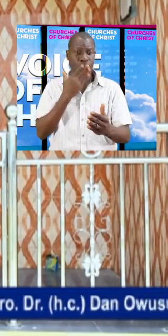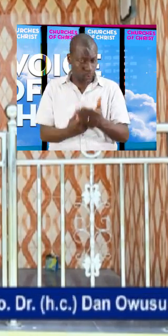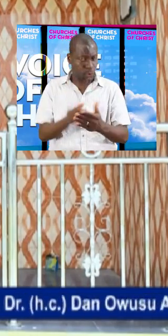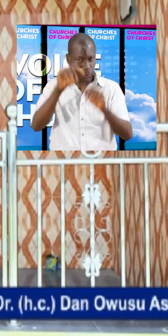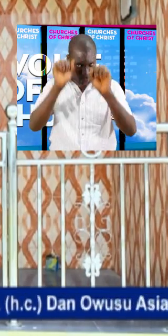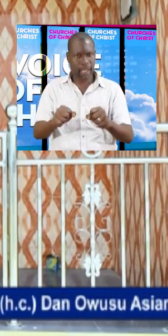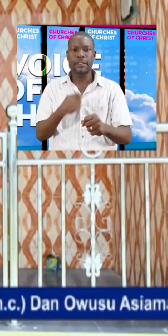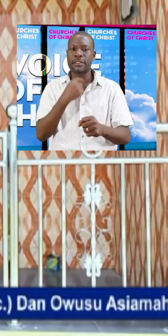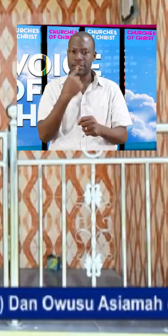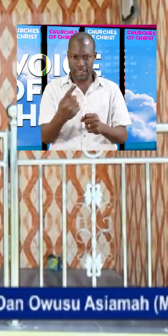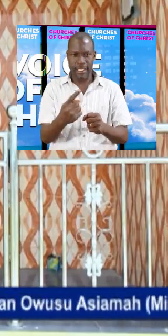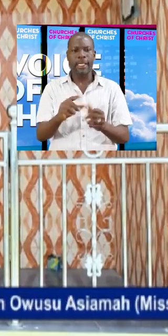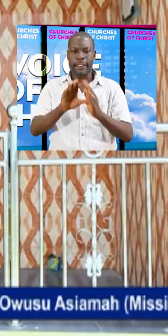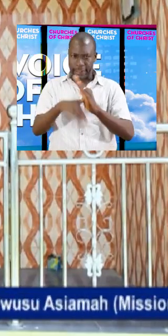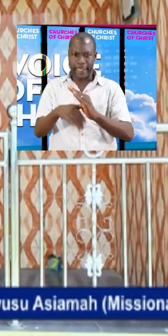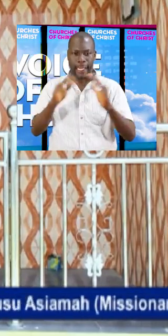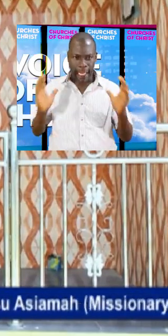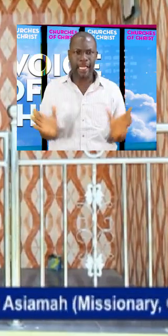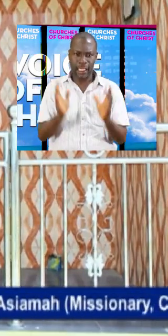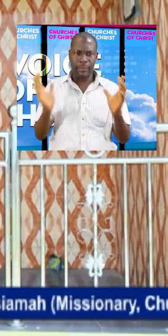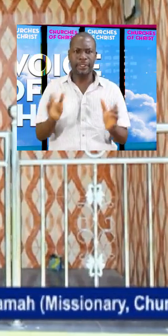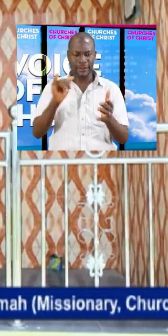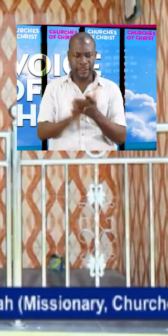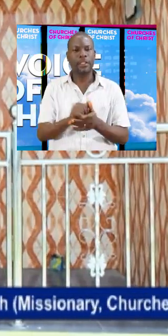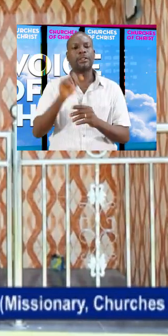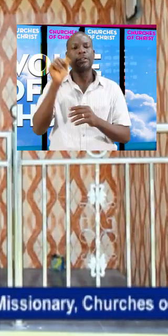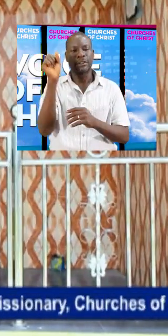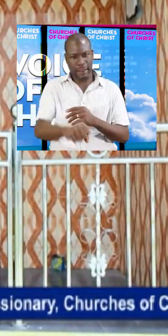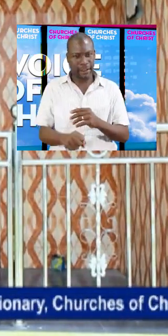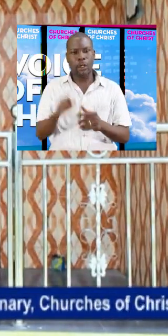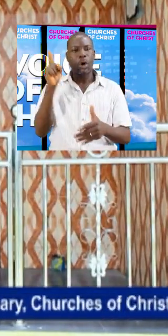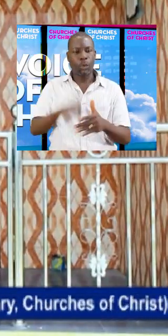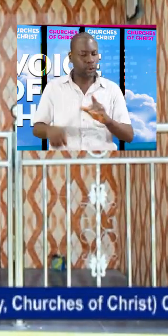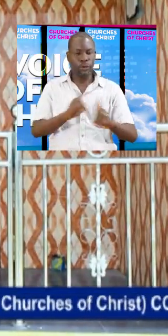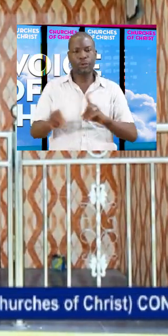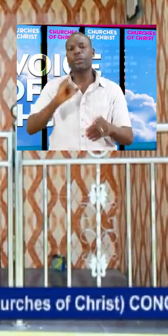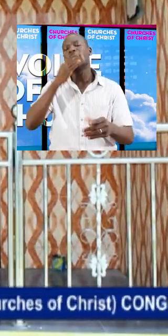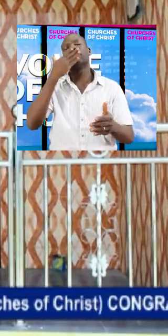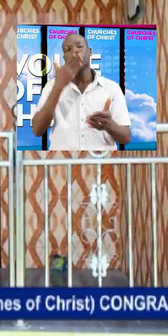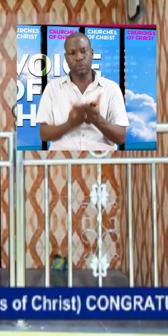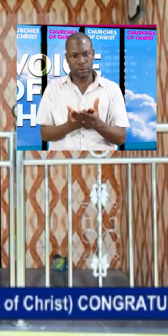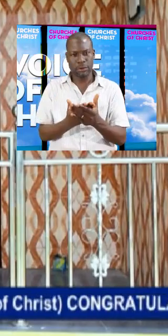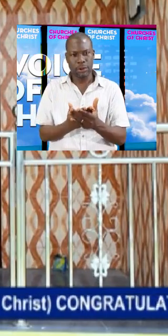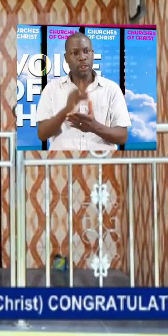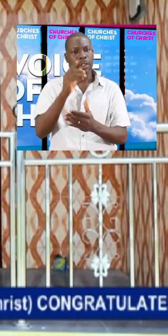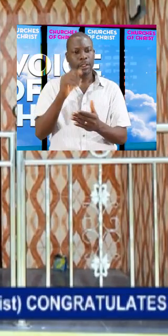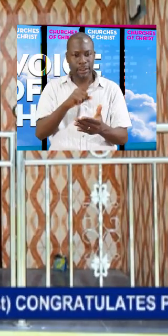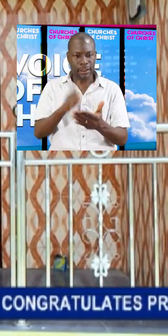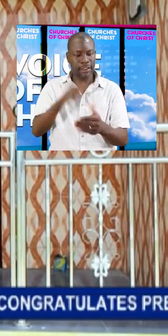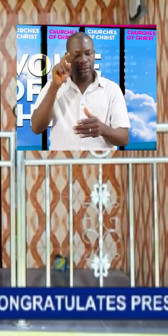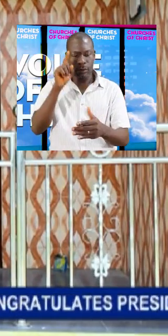so a itwasa ubie wa no na wo ka se ade a wo ye de e yare papa ano bi ana no pay me